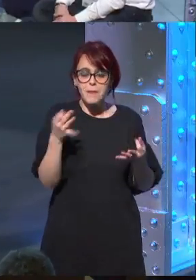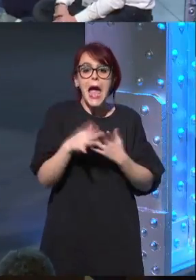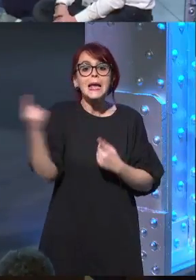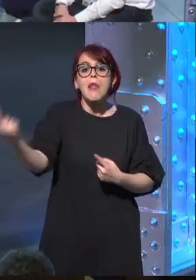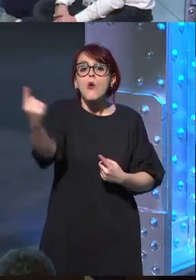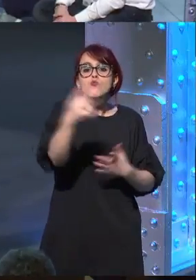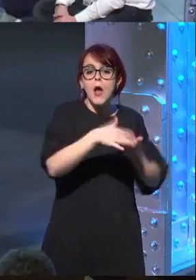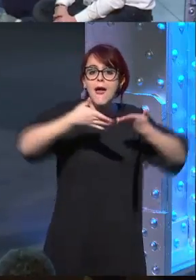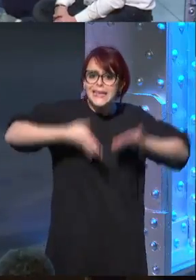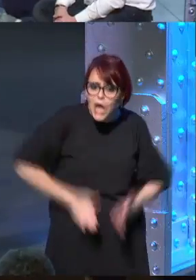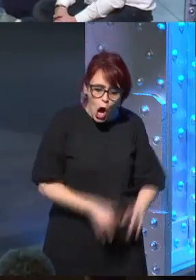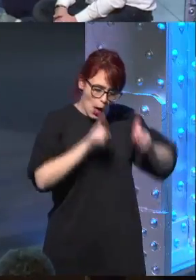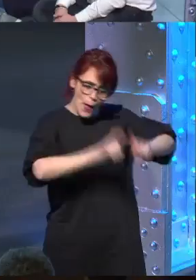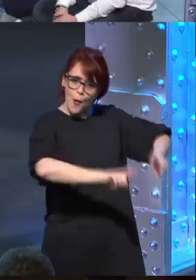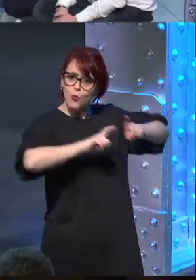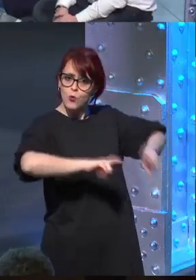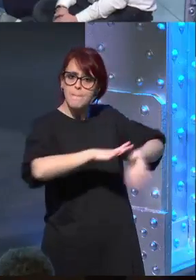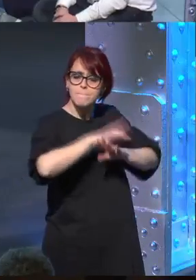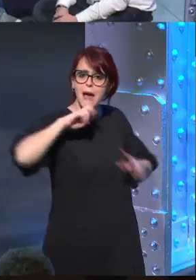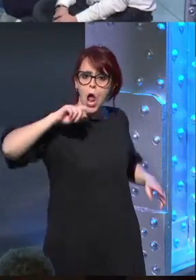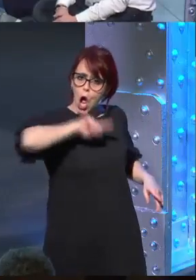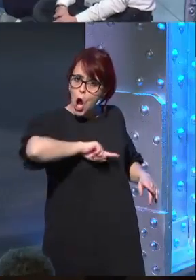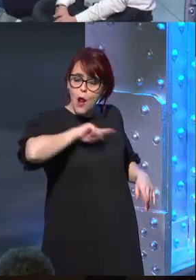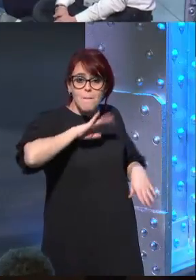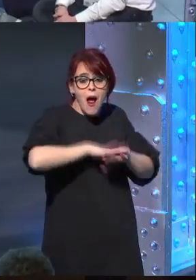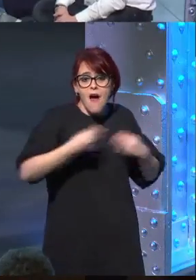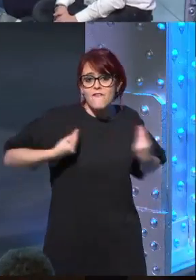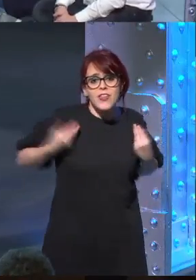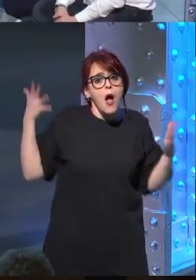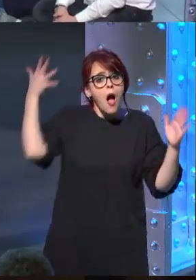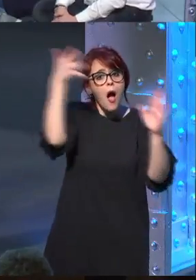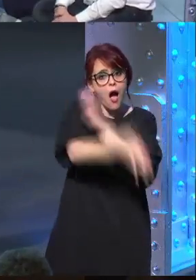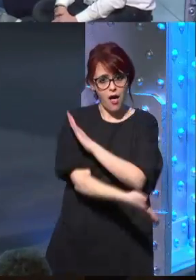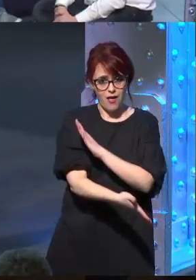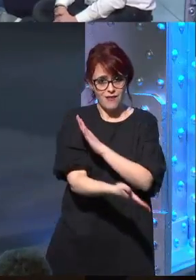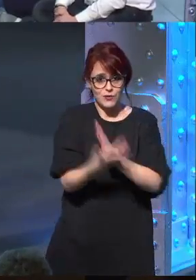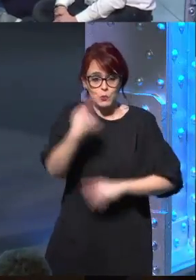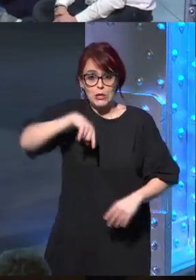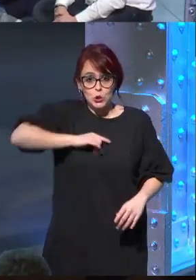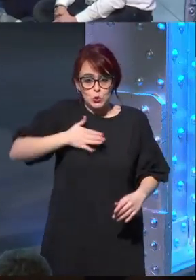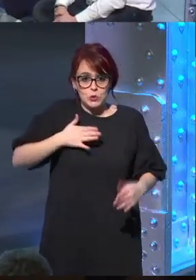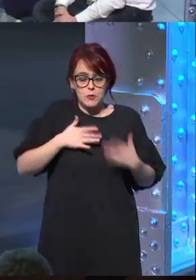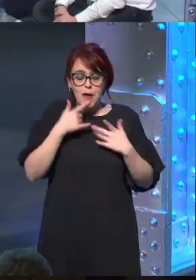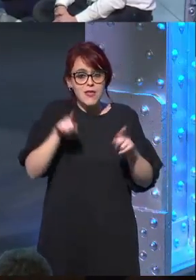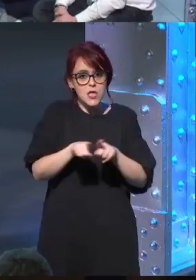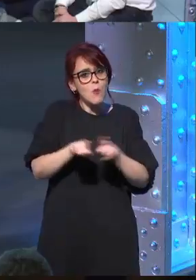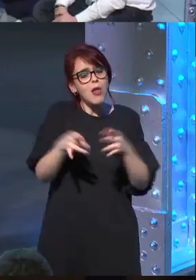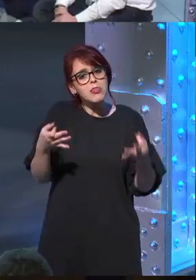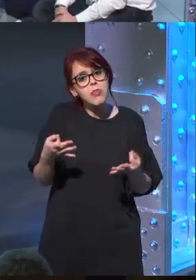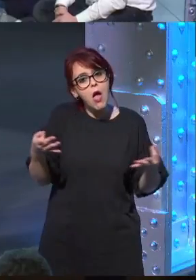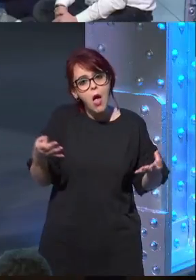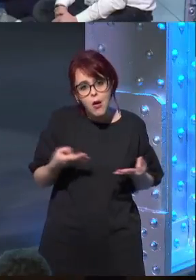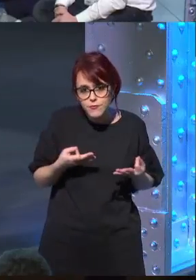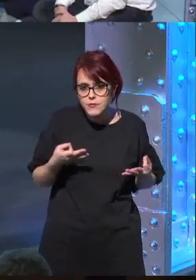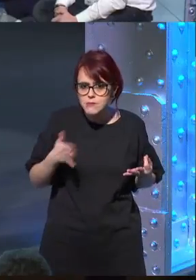need to work on together. Obviously, each of us are educating our children, and you need to convey certain values, but for